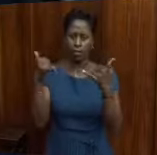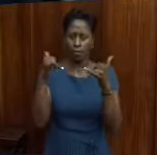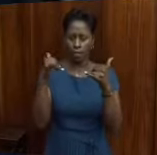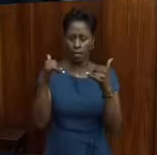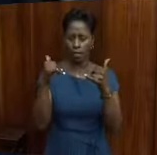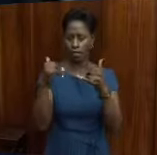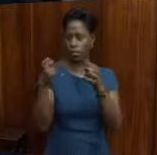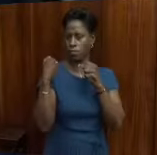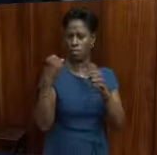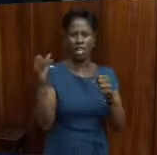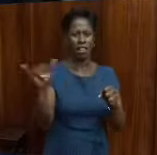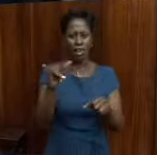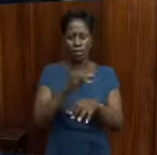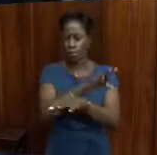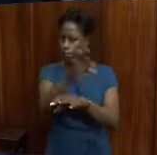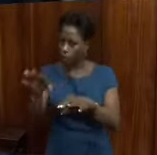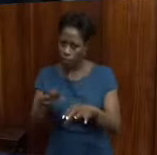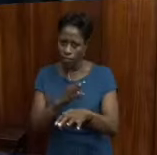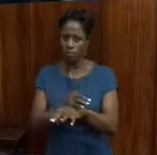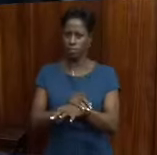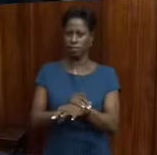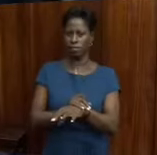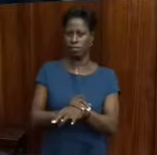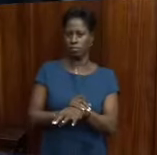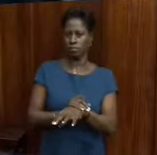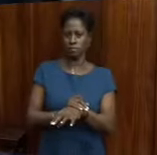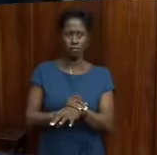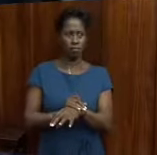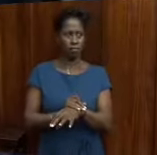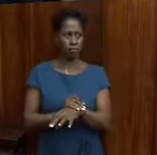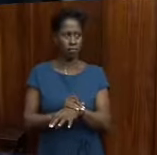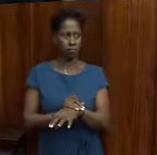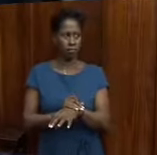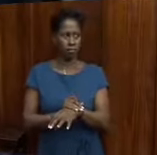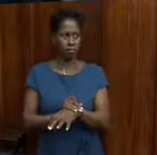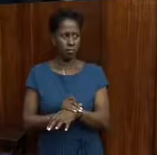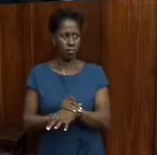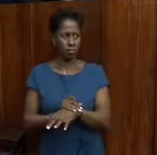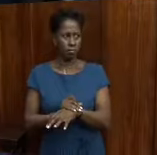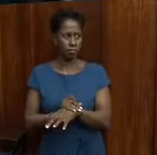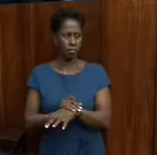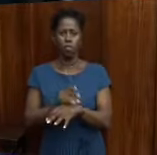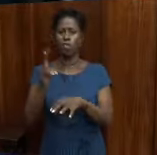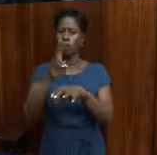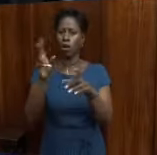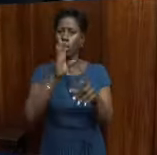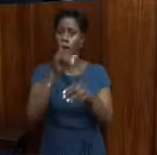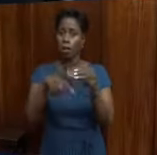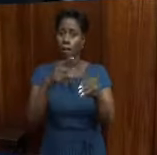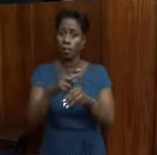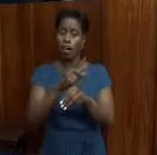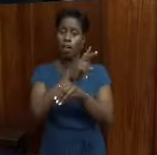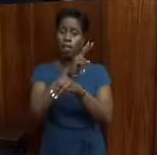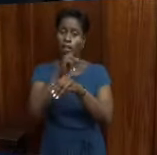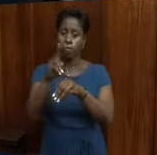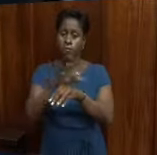playing fields and sporting facilities. In addition, the Bellevue playing field, among others, will be